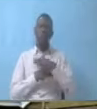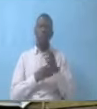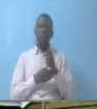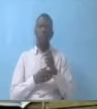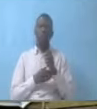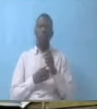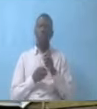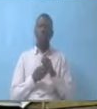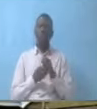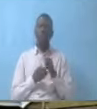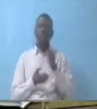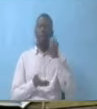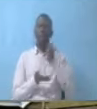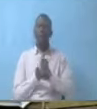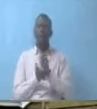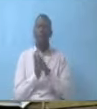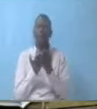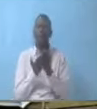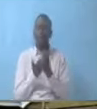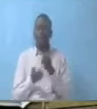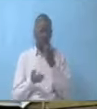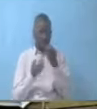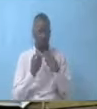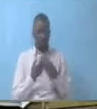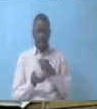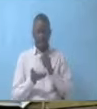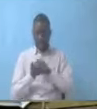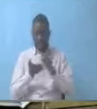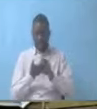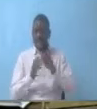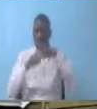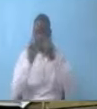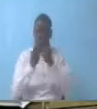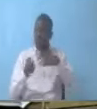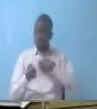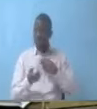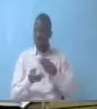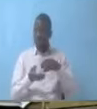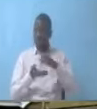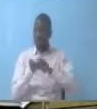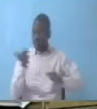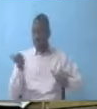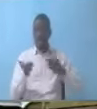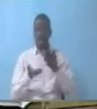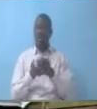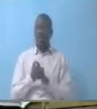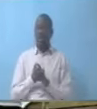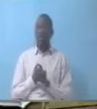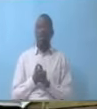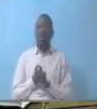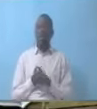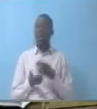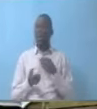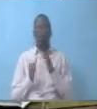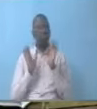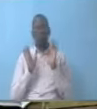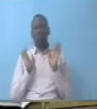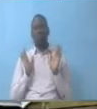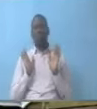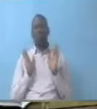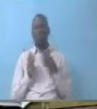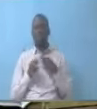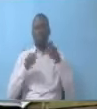of justice. Ci la ko ne ko state council la. This is the law and I've simply stated it. Li moy loi bi te lu rek la